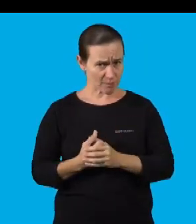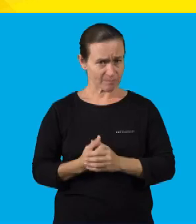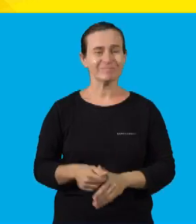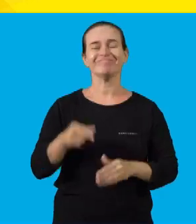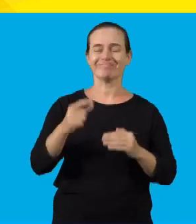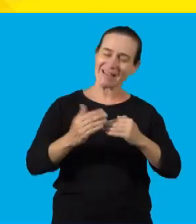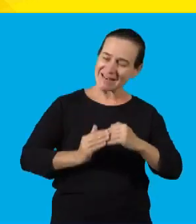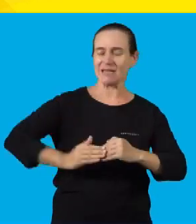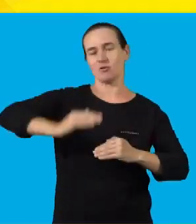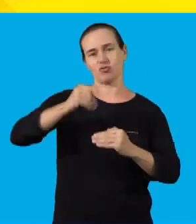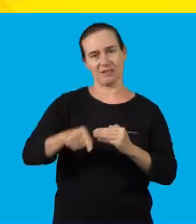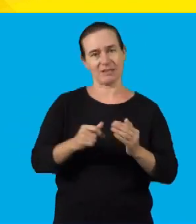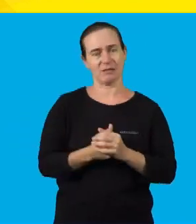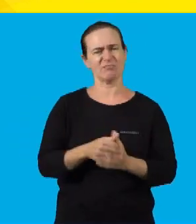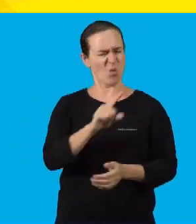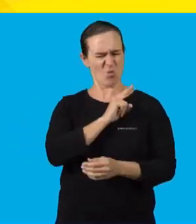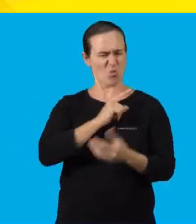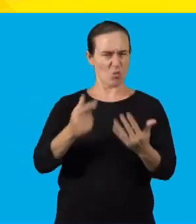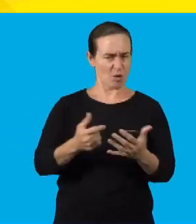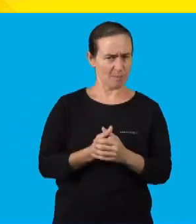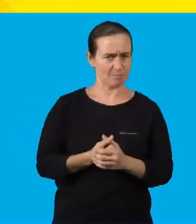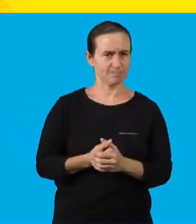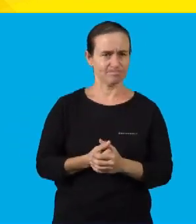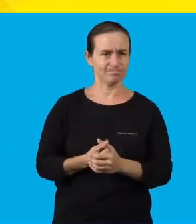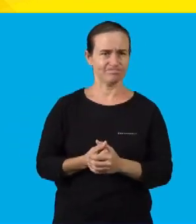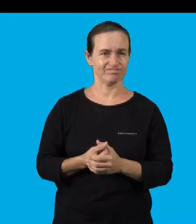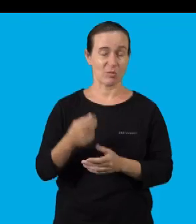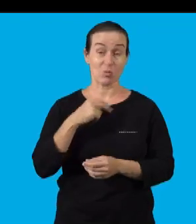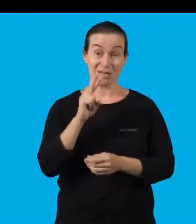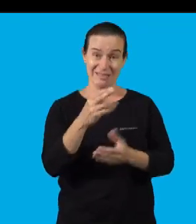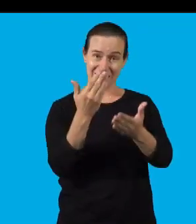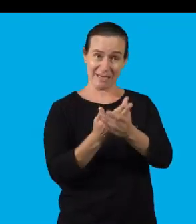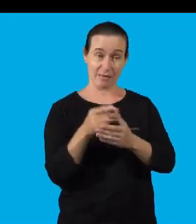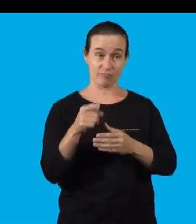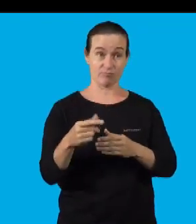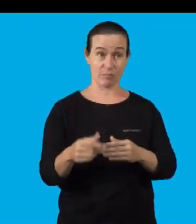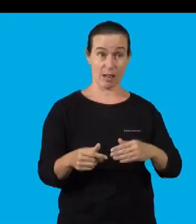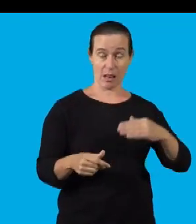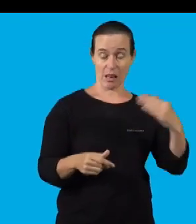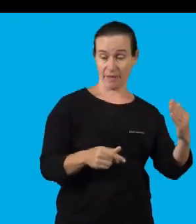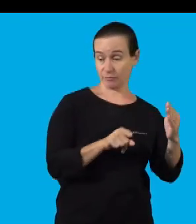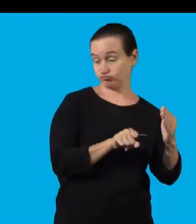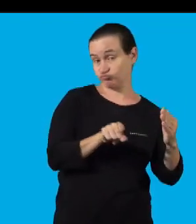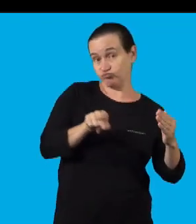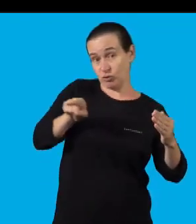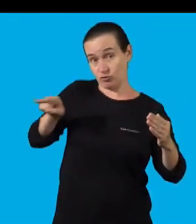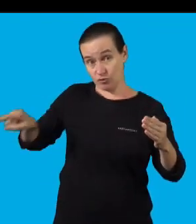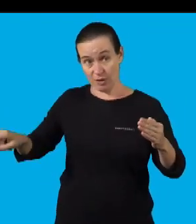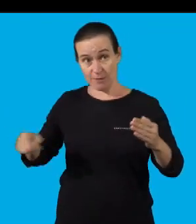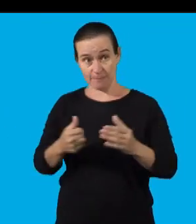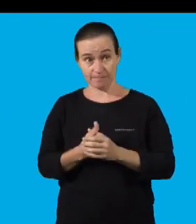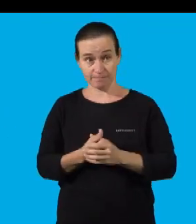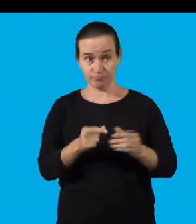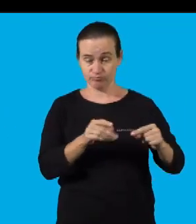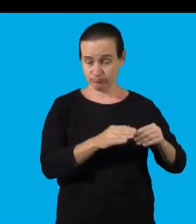Of course, this is an increasing exponential. Why do we say that? Because we can see that from the left going to the right, when we